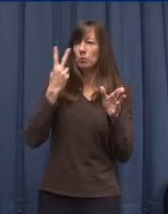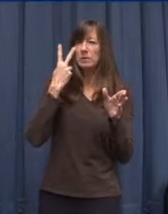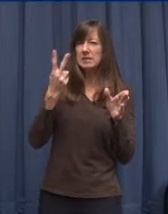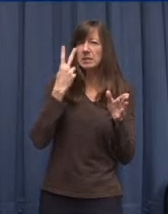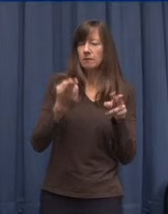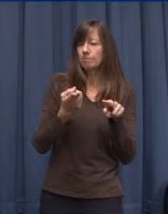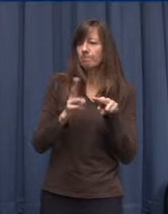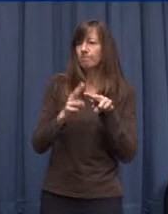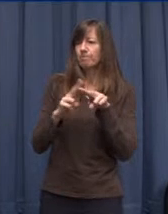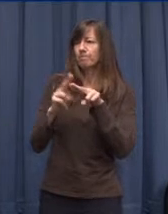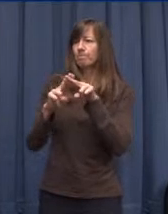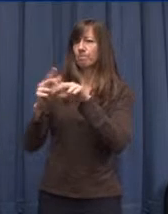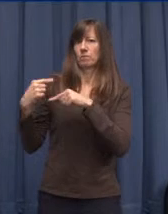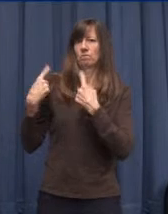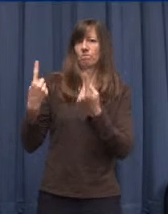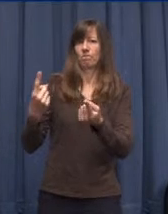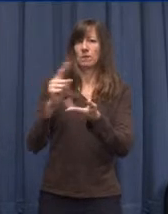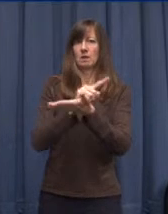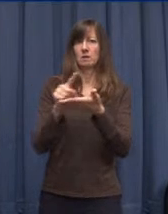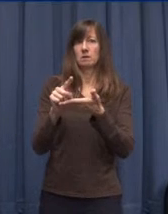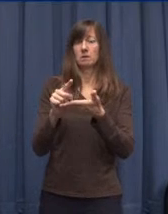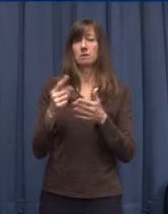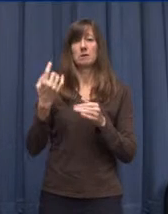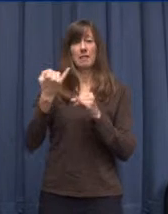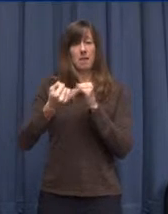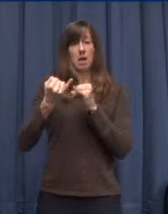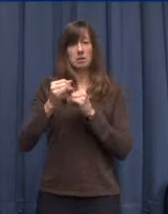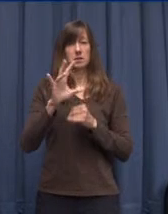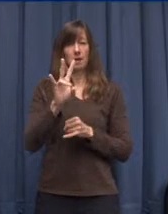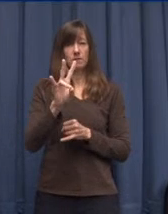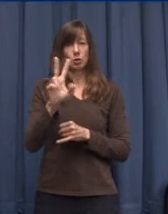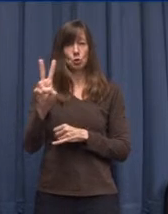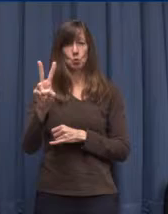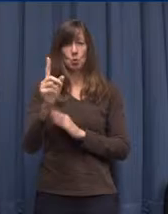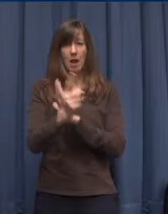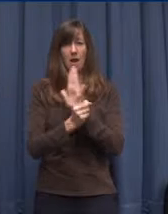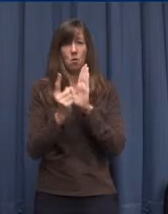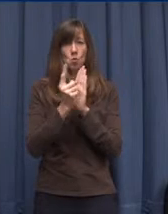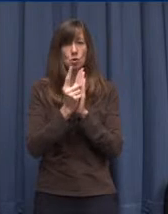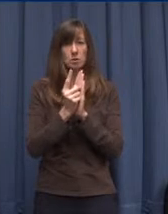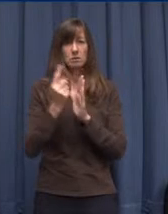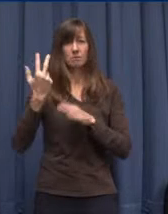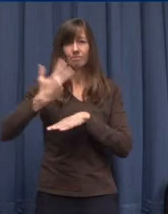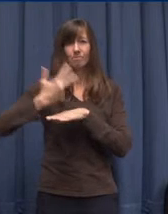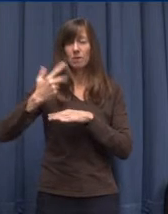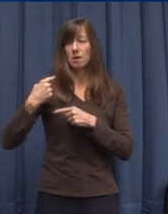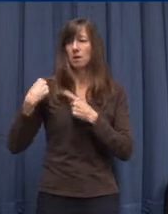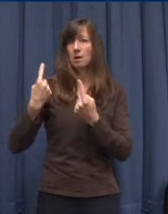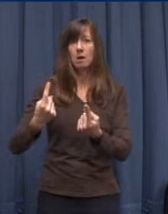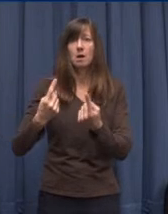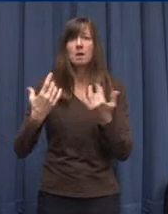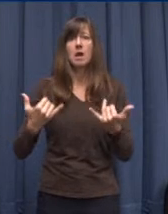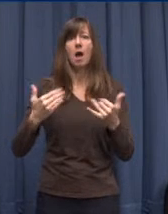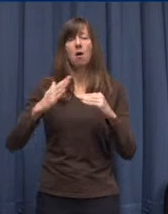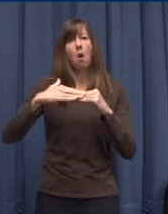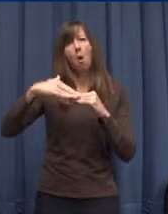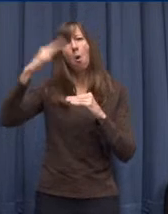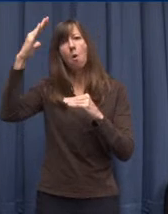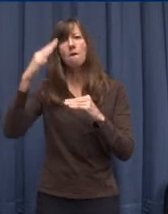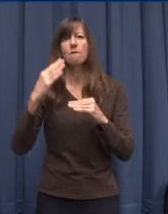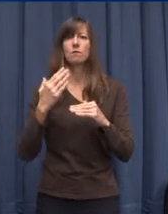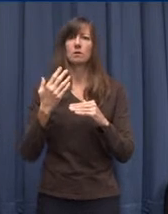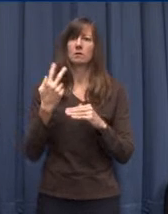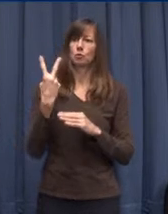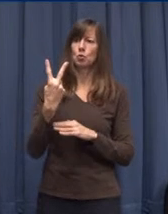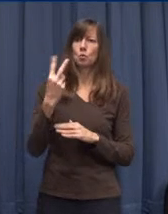the last week. In the last 72 hours, we are consistently now over a 2% new